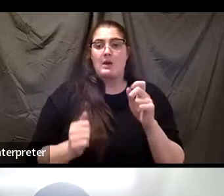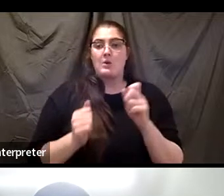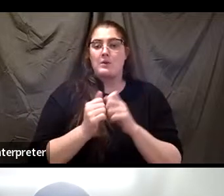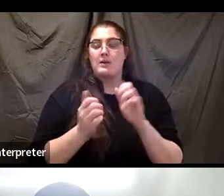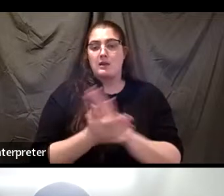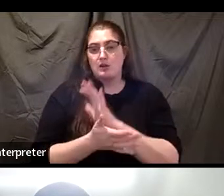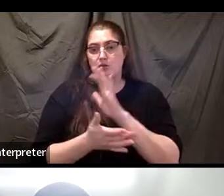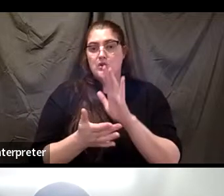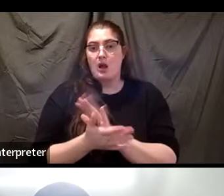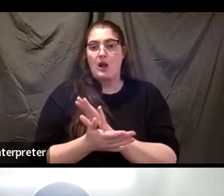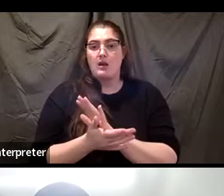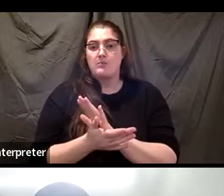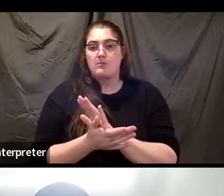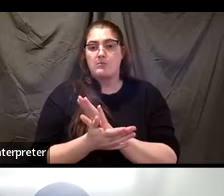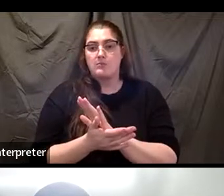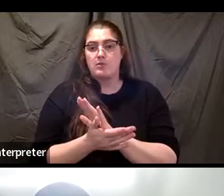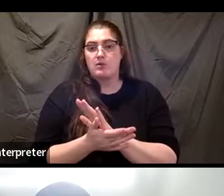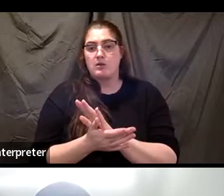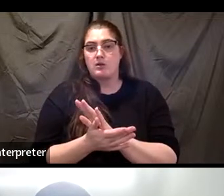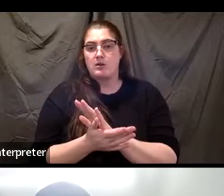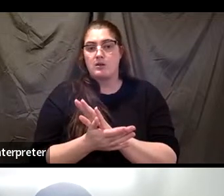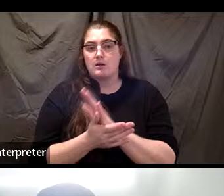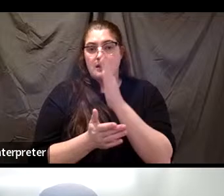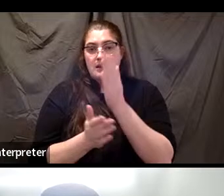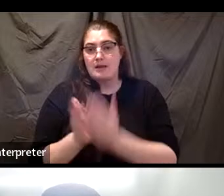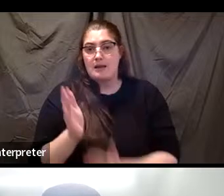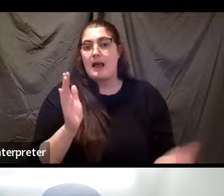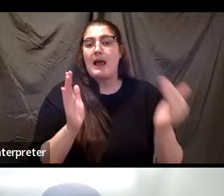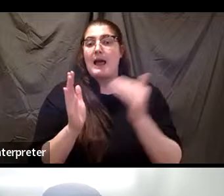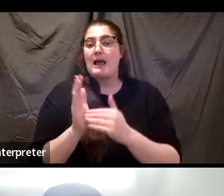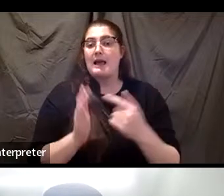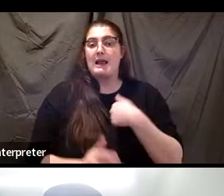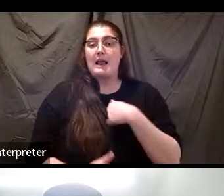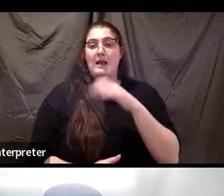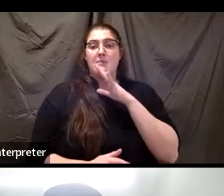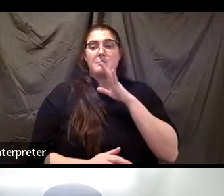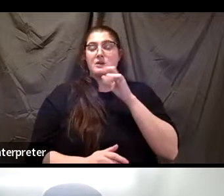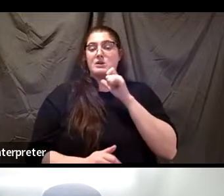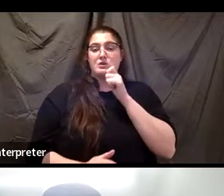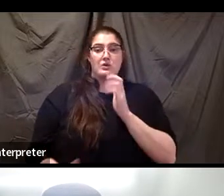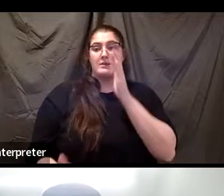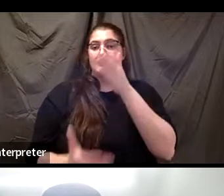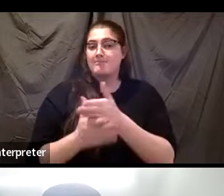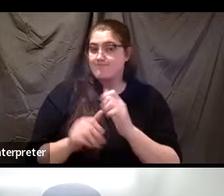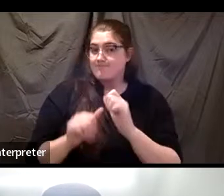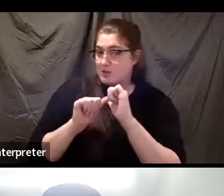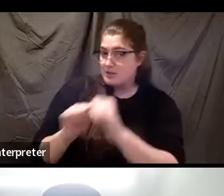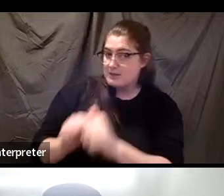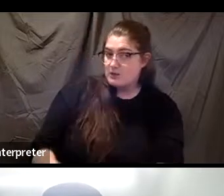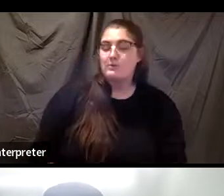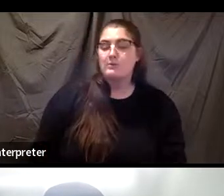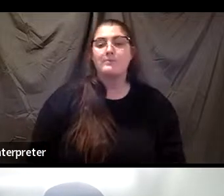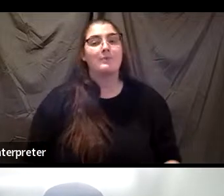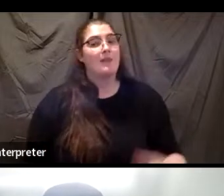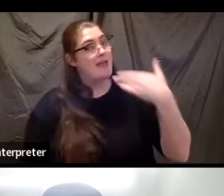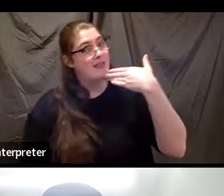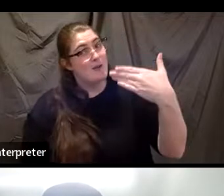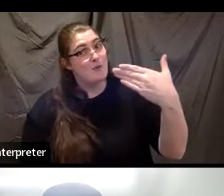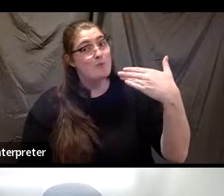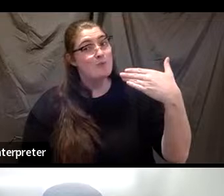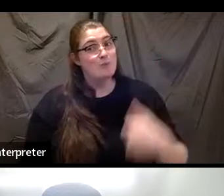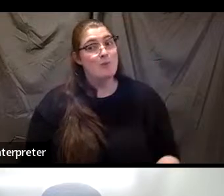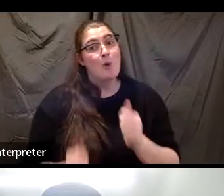document for our, again, I'm talking, don't interrupt. Continue. Thank you,